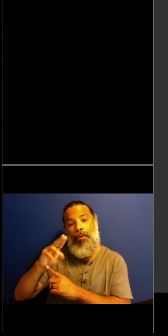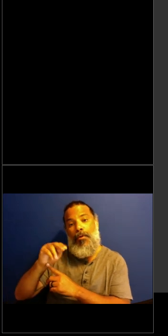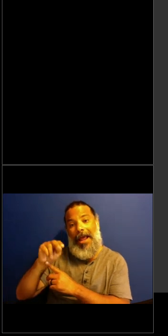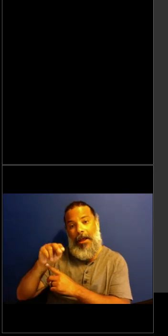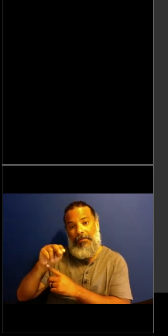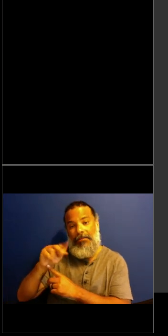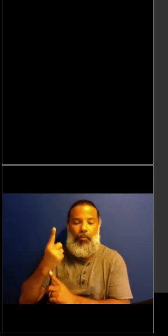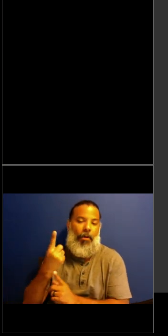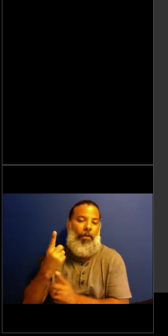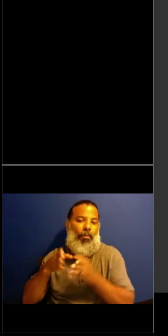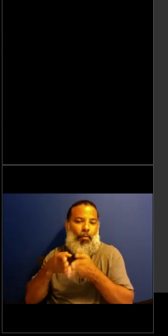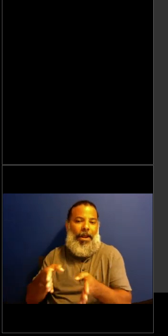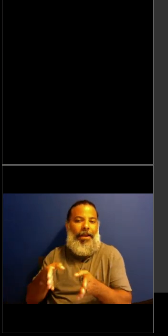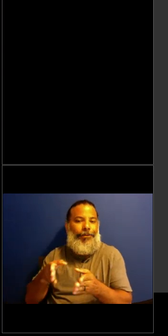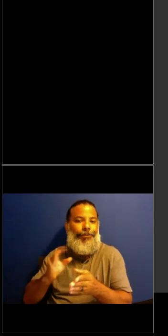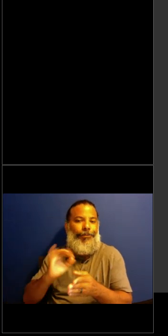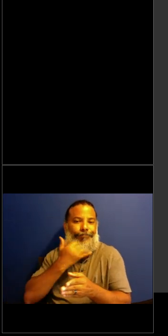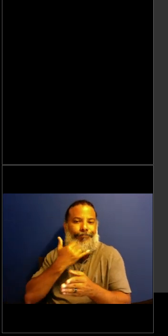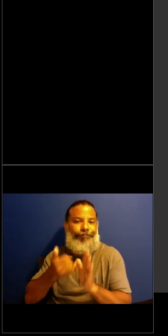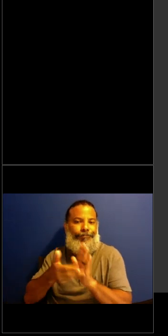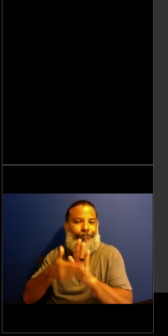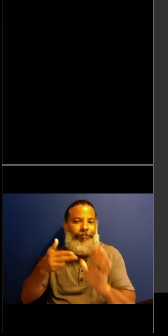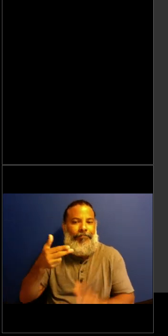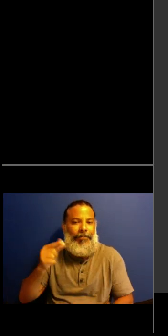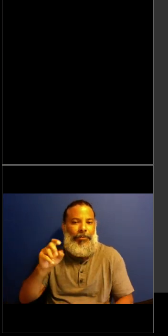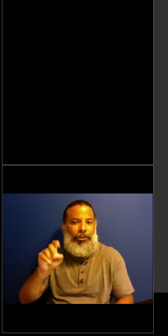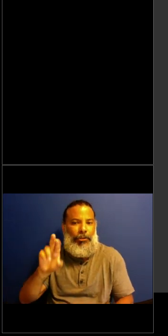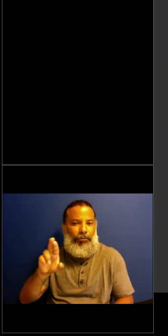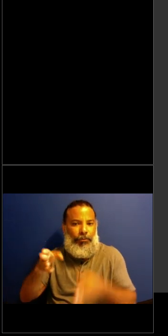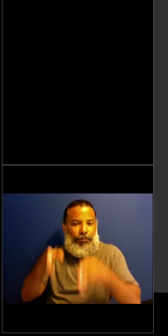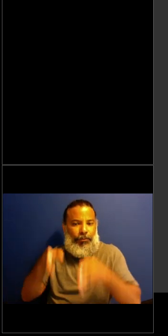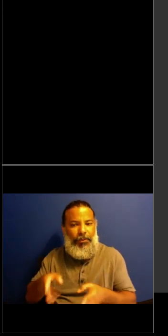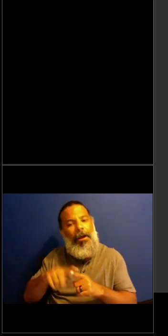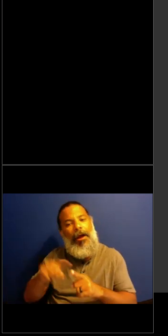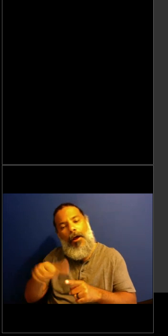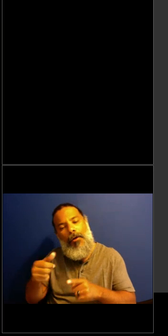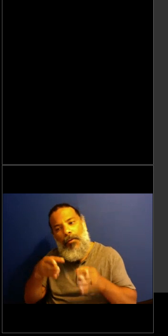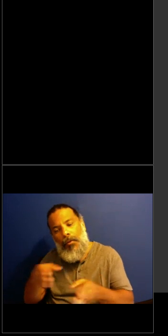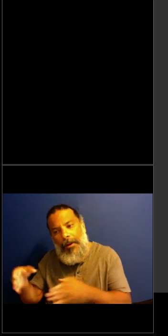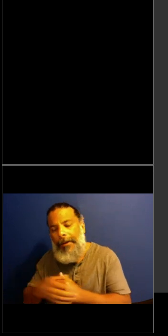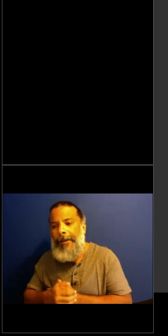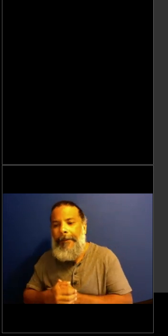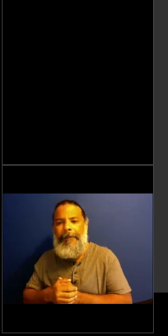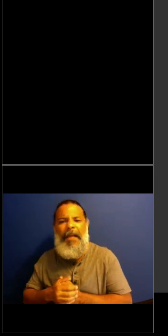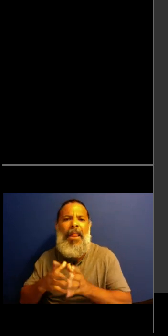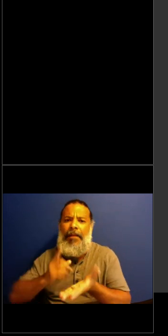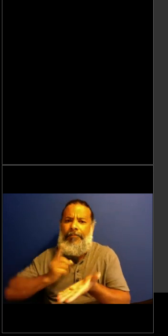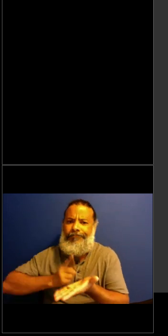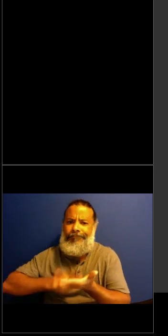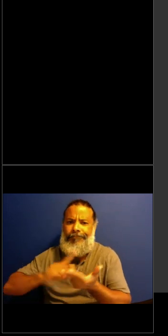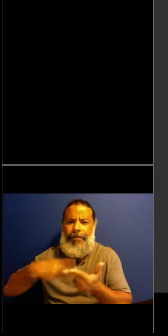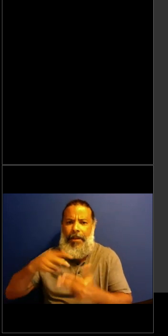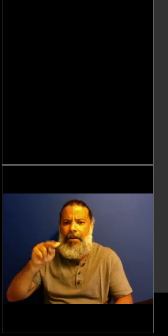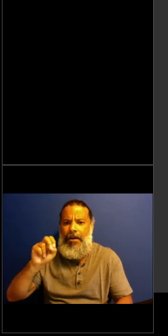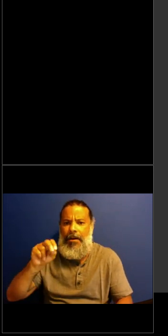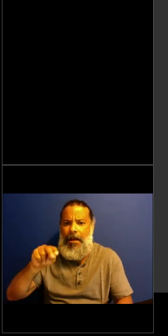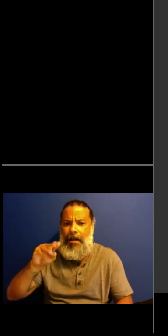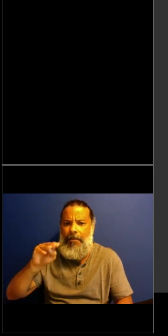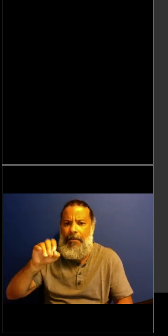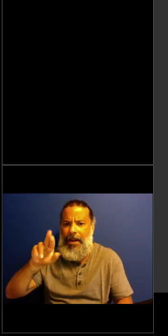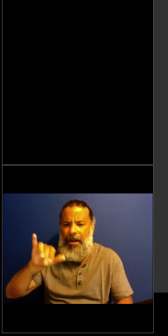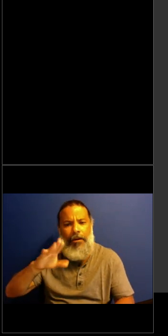also important to consider how misgendering can occur in other contexts. So a lot of conversation on non-binary language in particular often focuses on